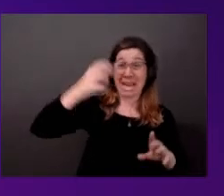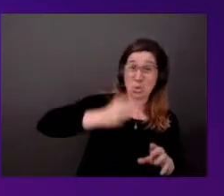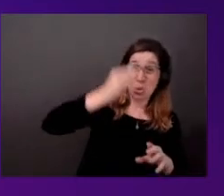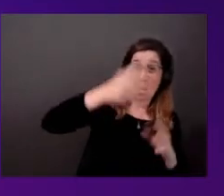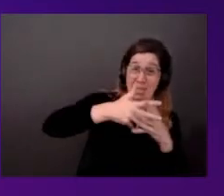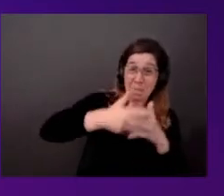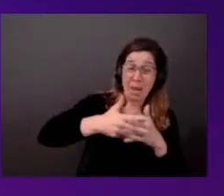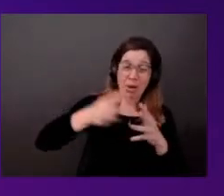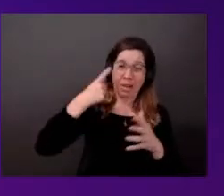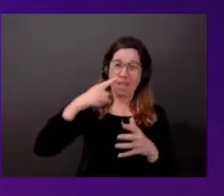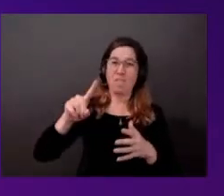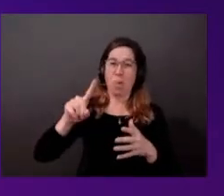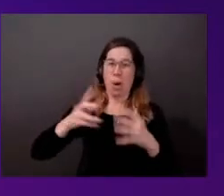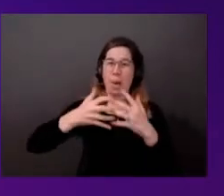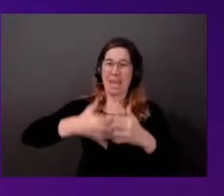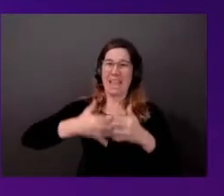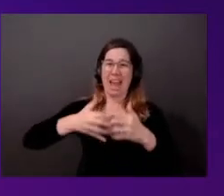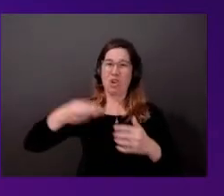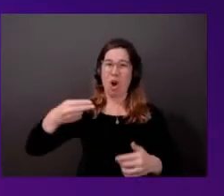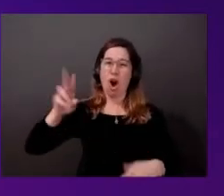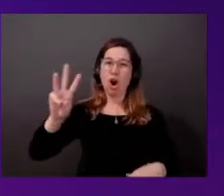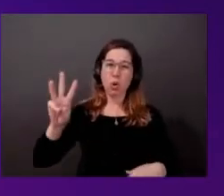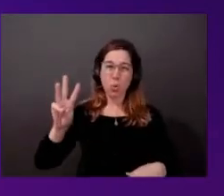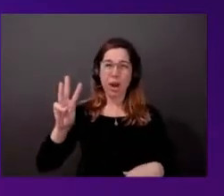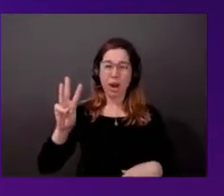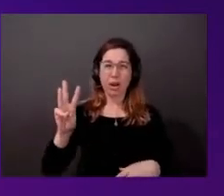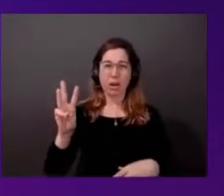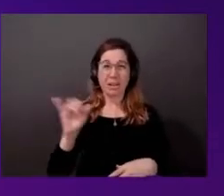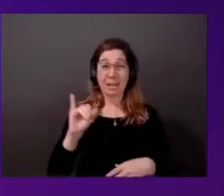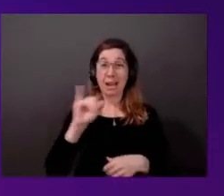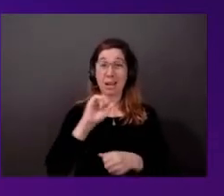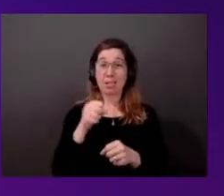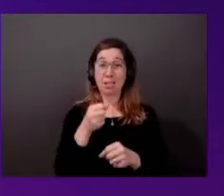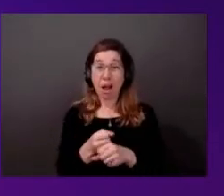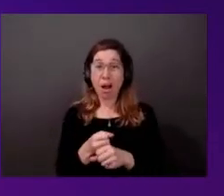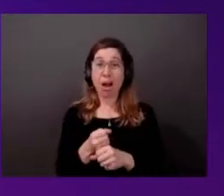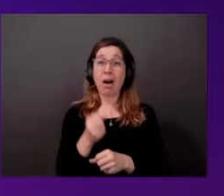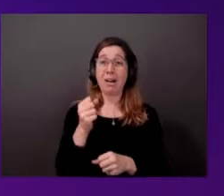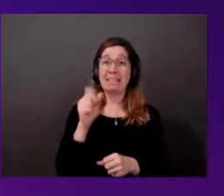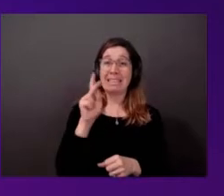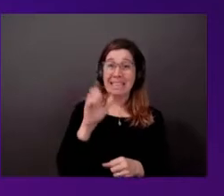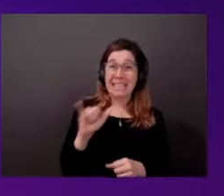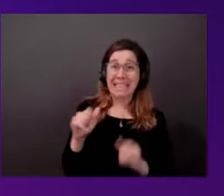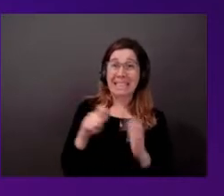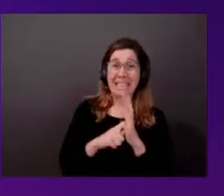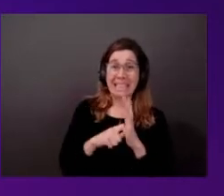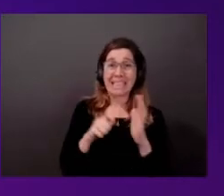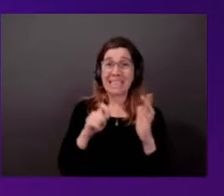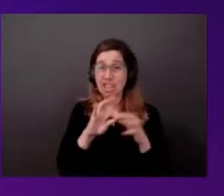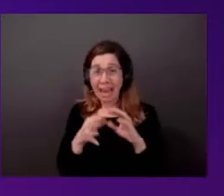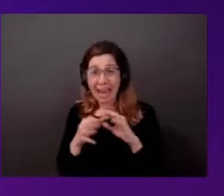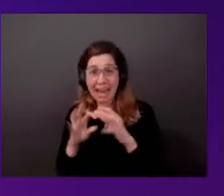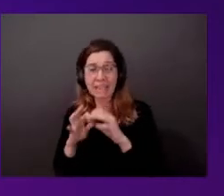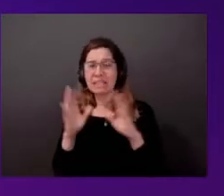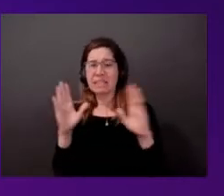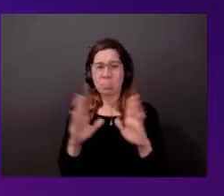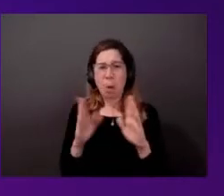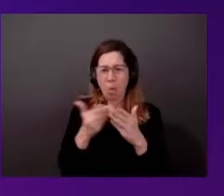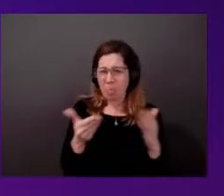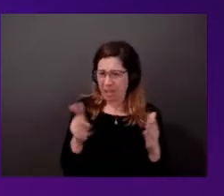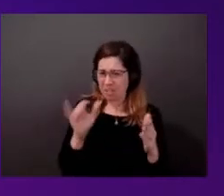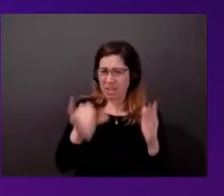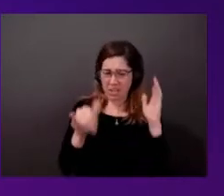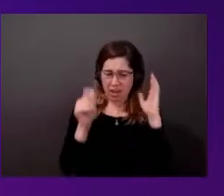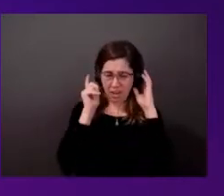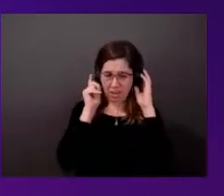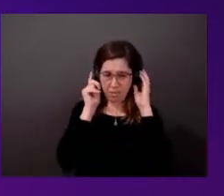hardware, things like your door lock, hinges, and stuff like that. Recently, they start moving into what we